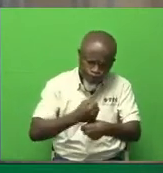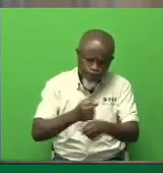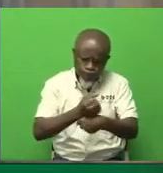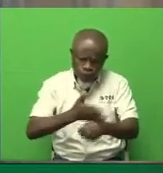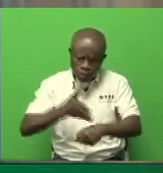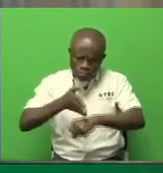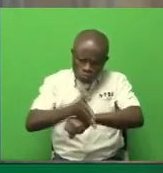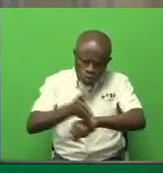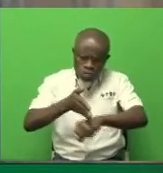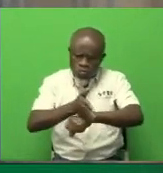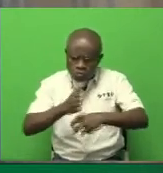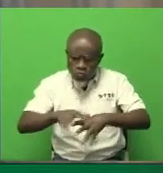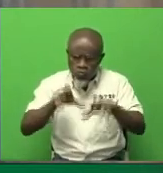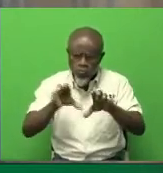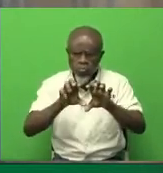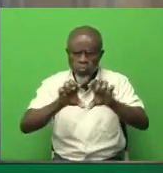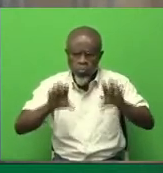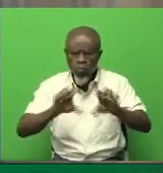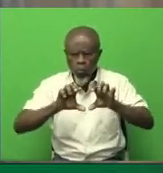materialize